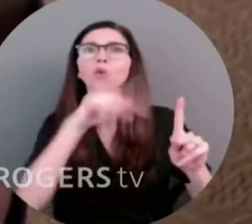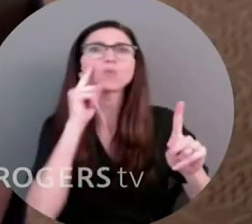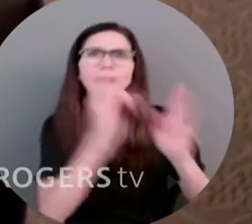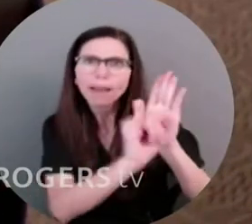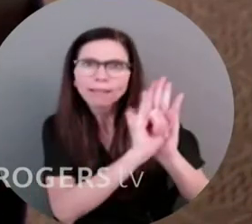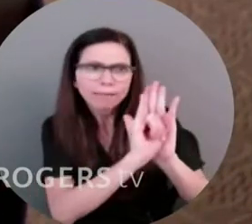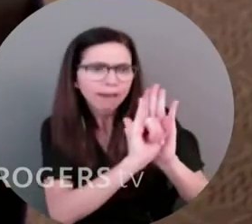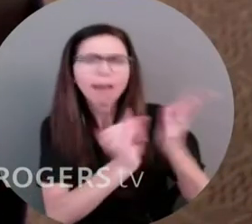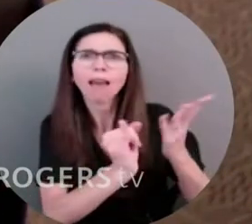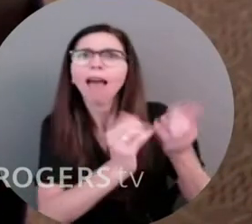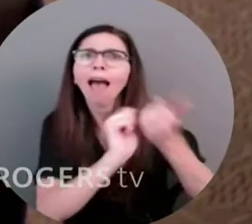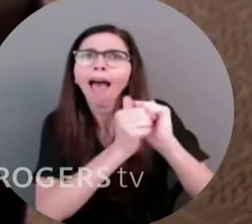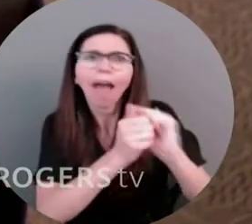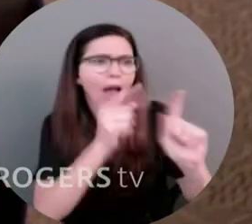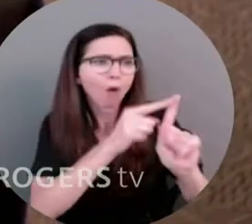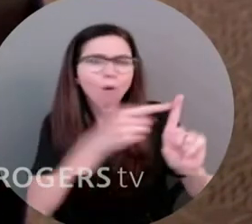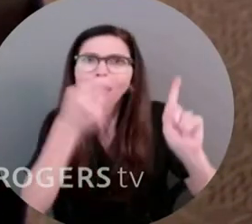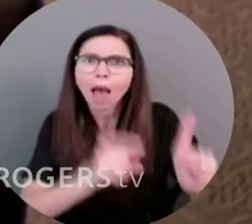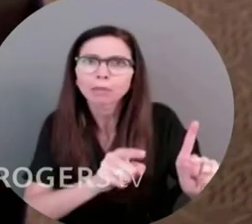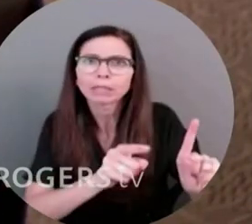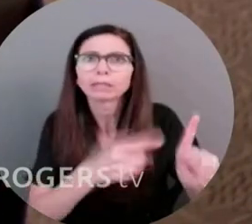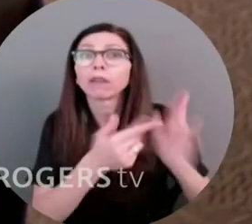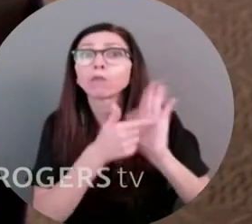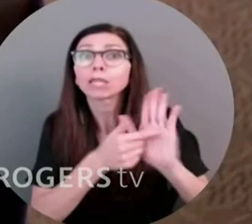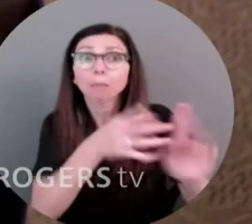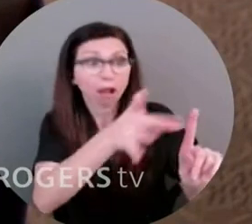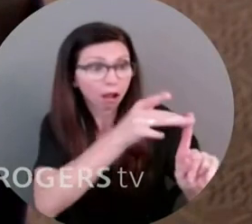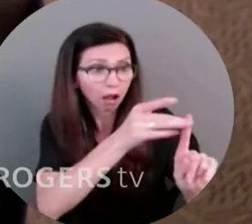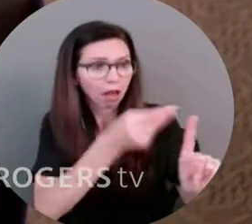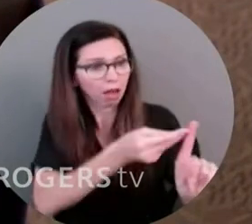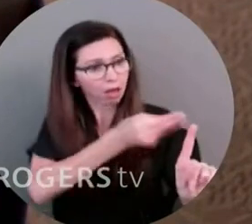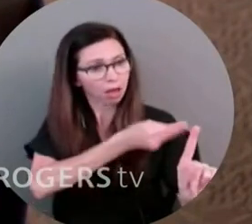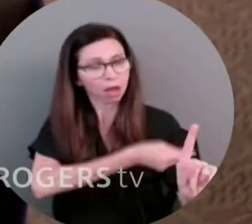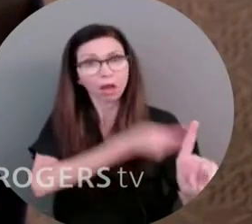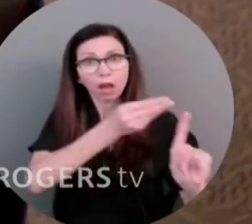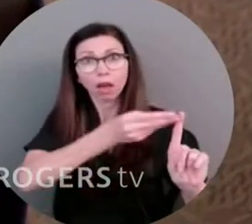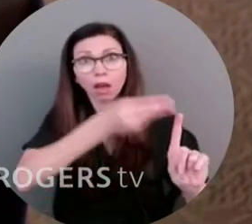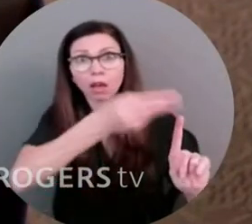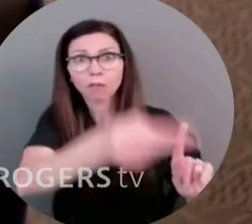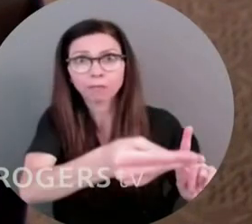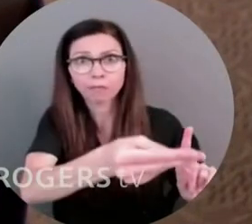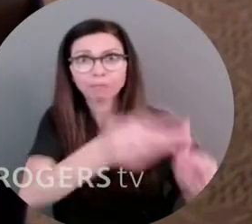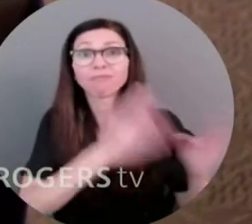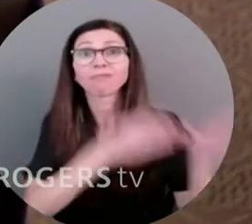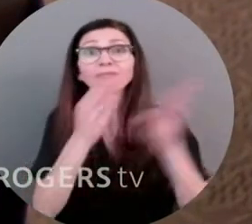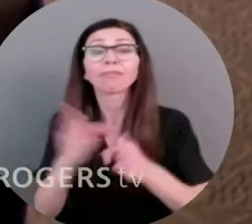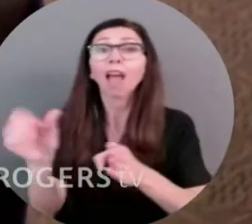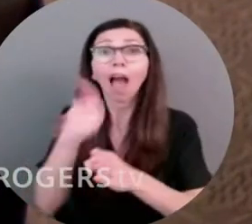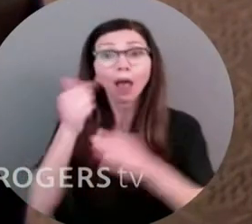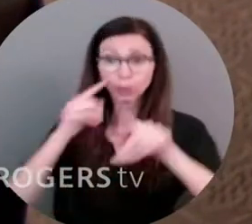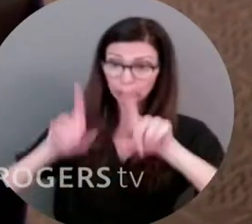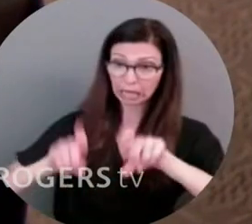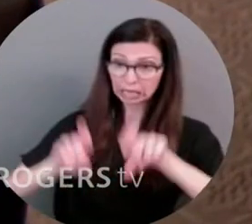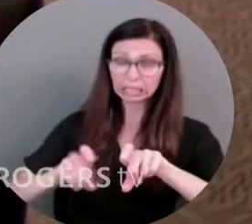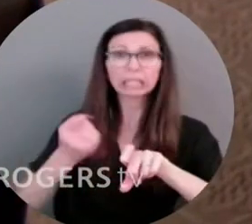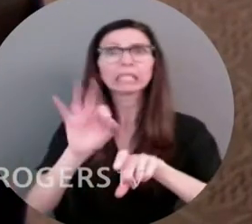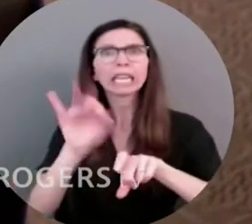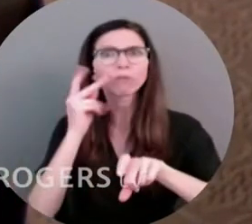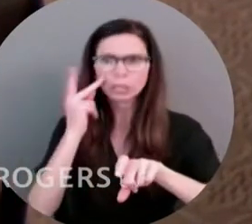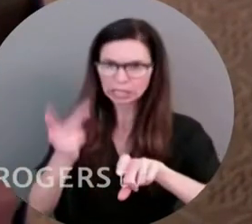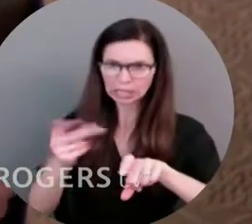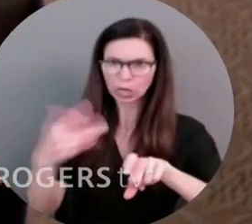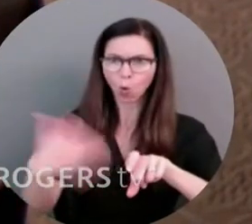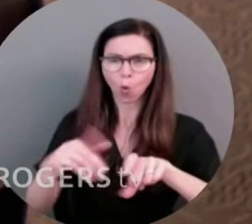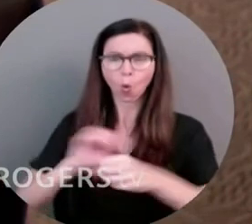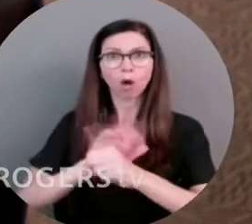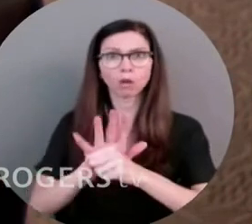case and stop ongoing transmission. We're testing when there's outbreaks. So the same thing, if we find one case, then we go and we look